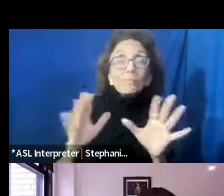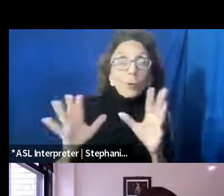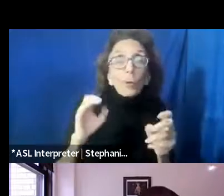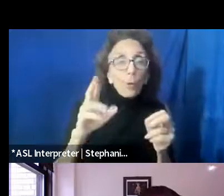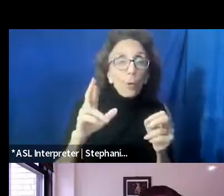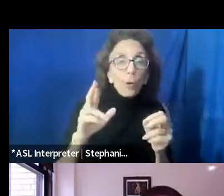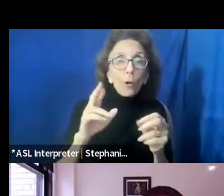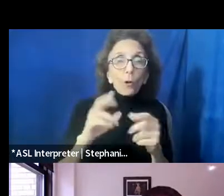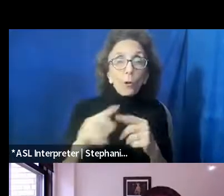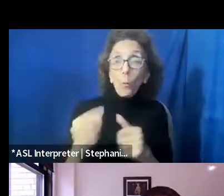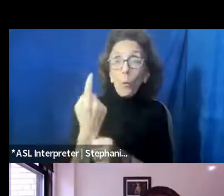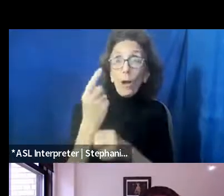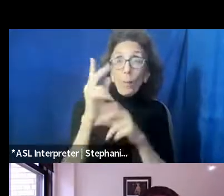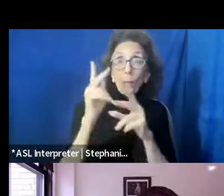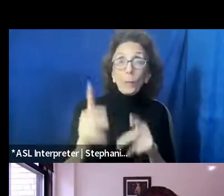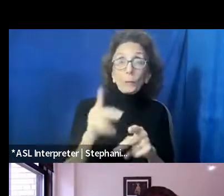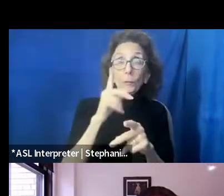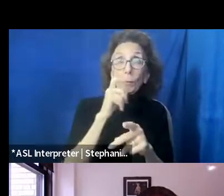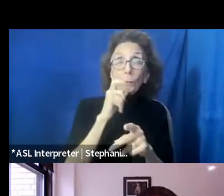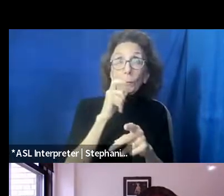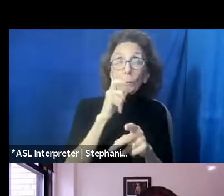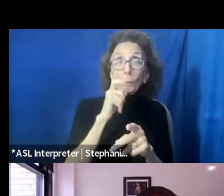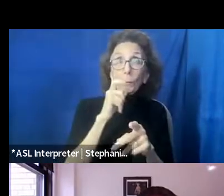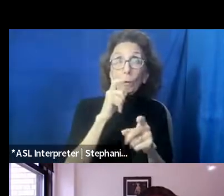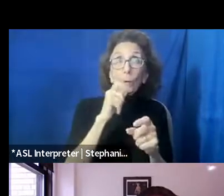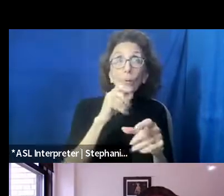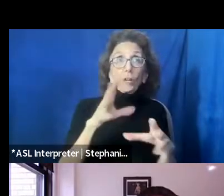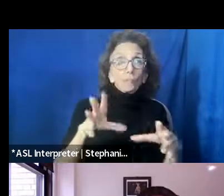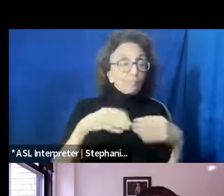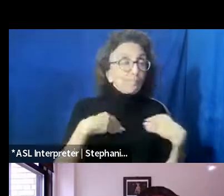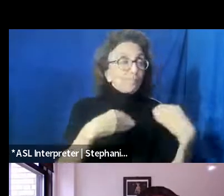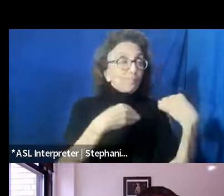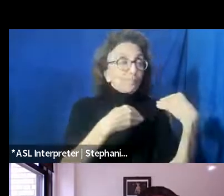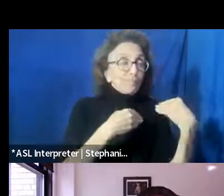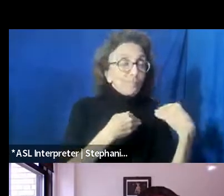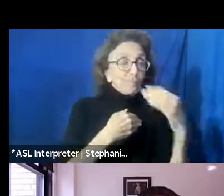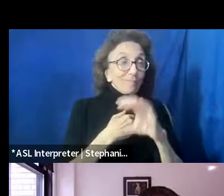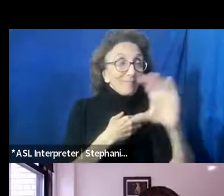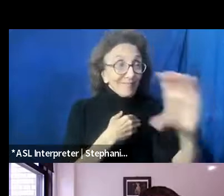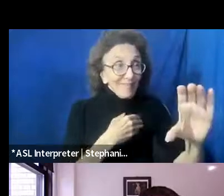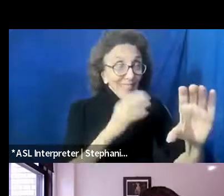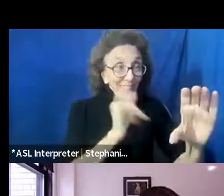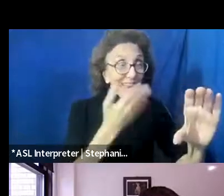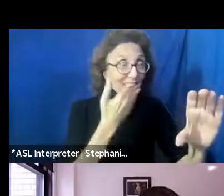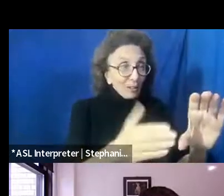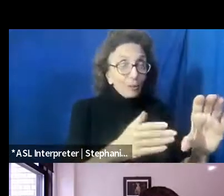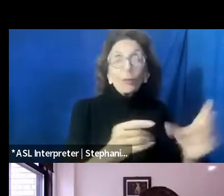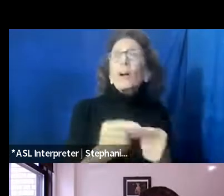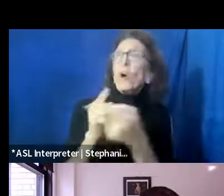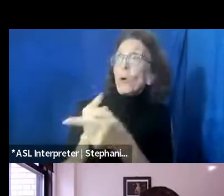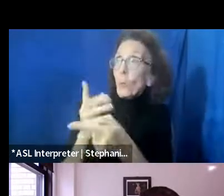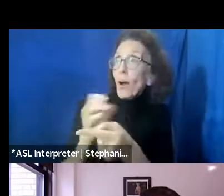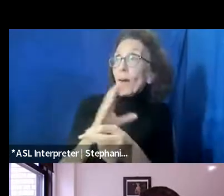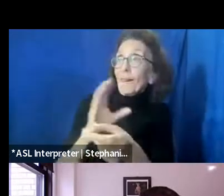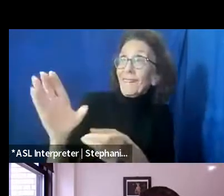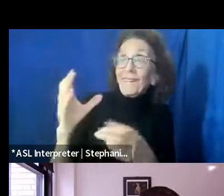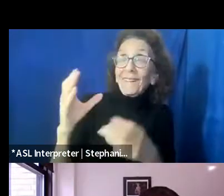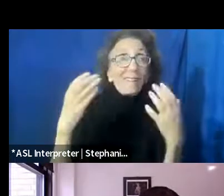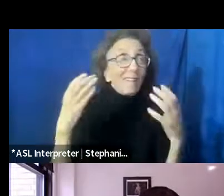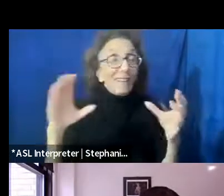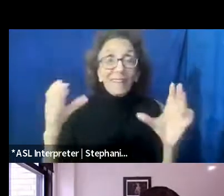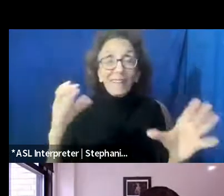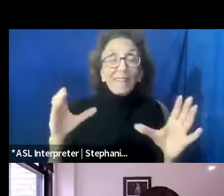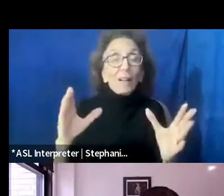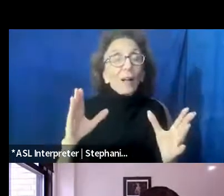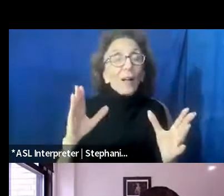like one person that wants to take on this big a chunk? And that has definitely been, I